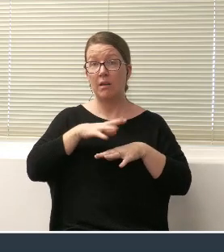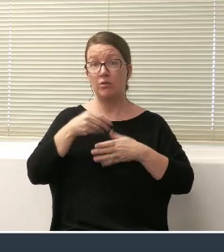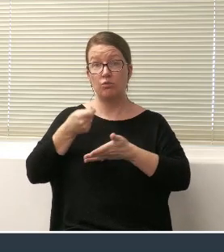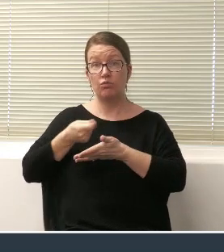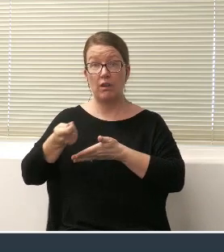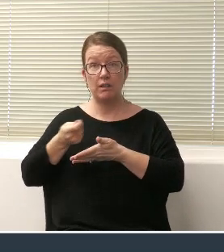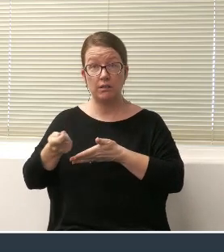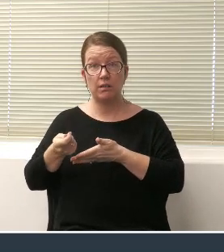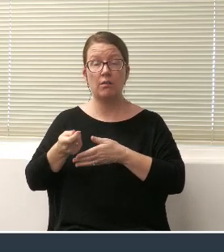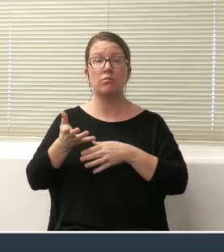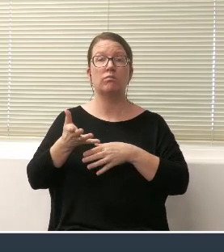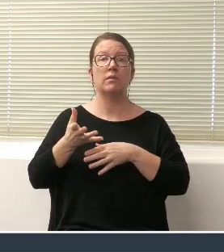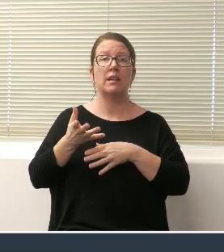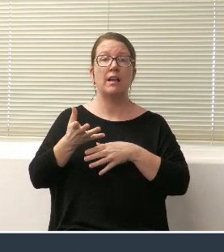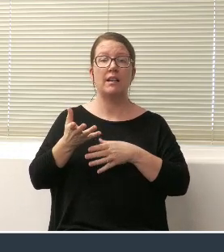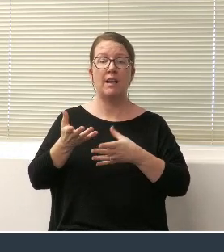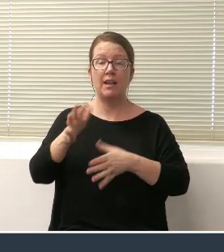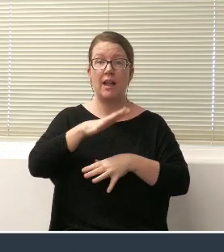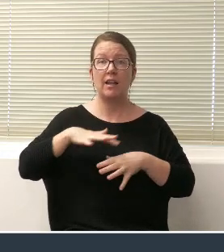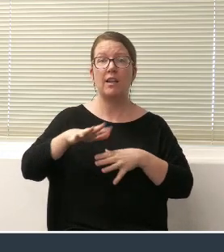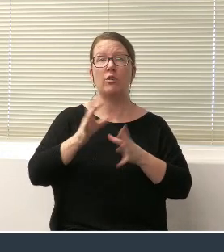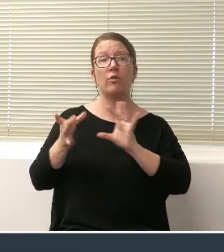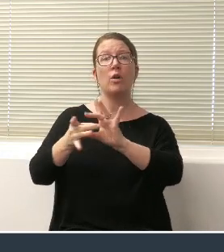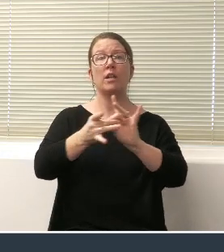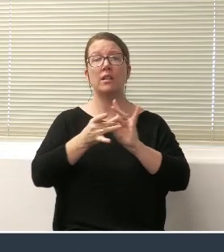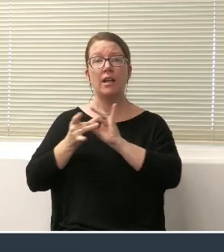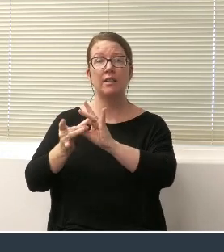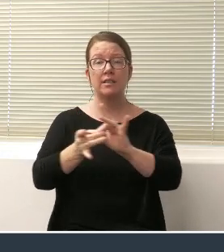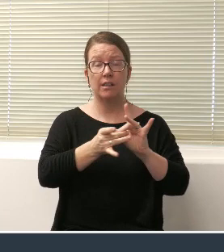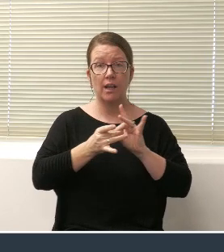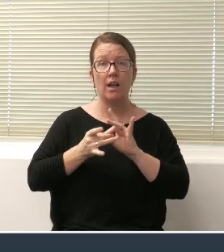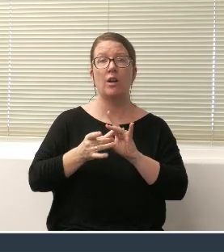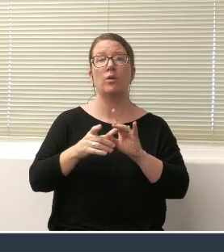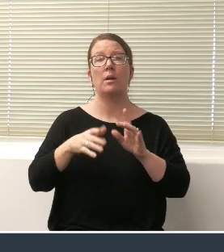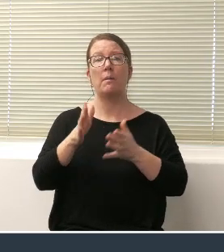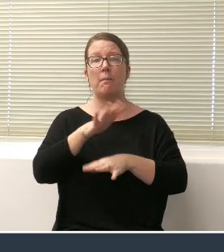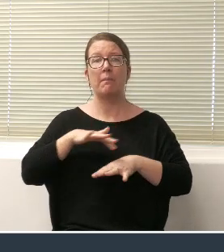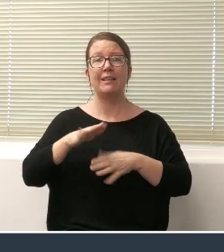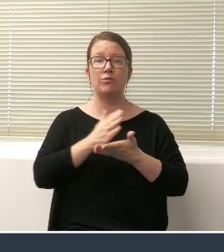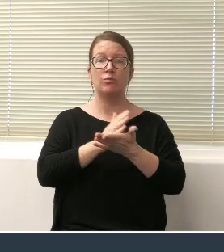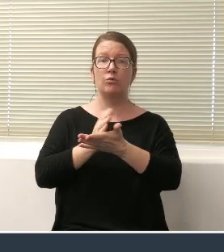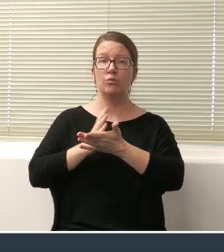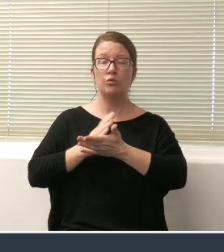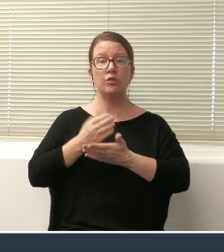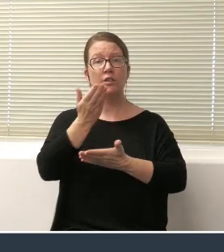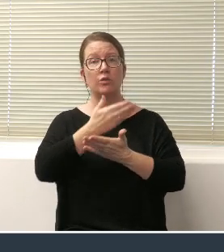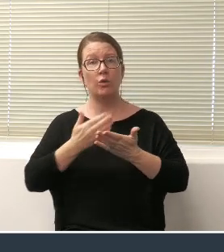area for kotahitanga and place where we can share stories, and